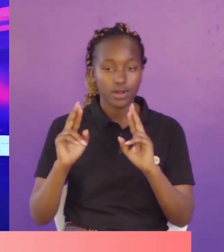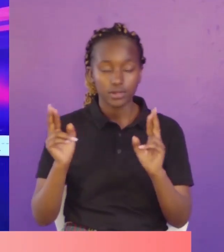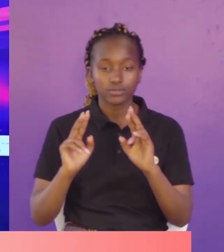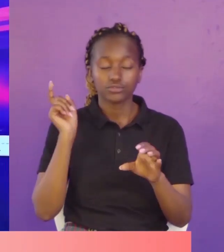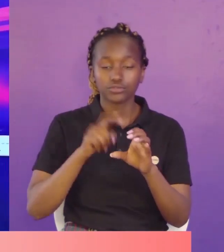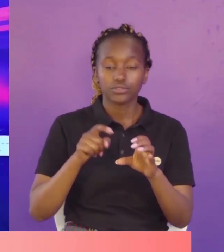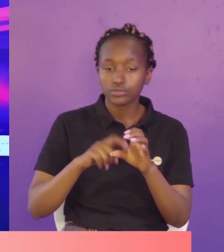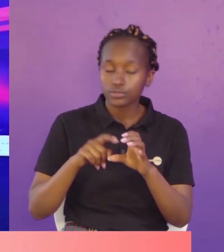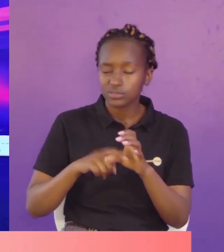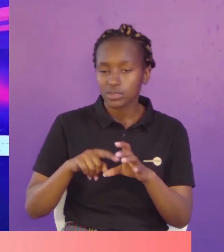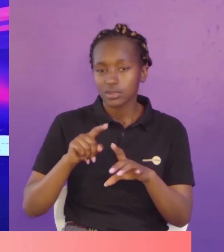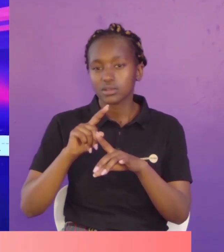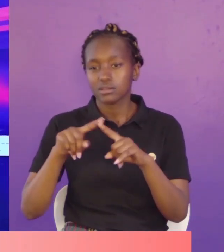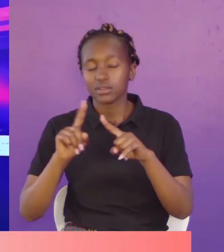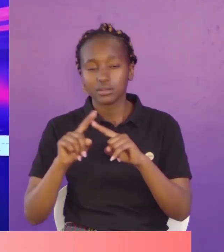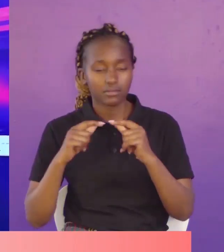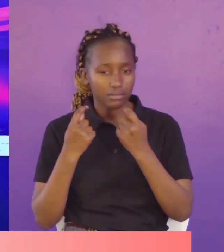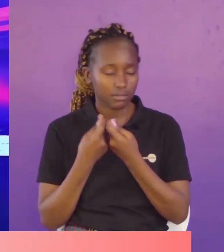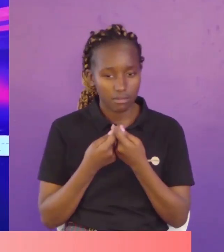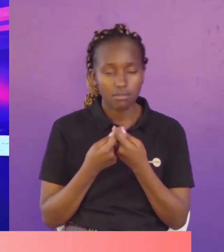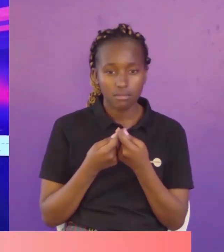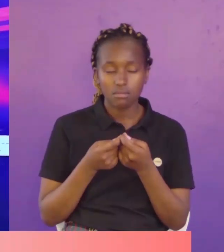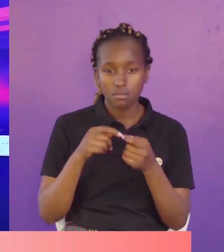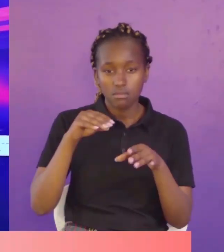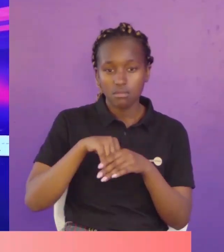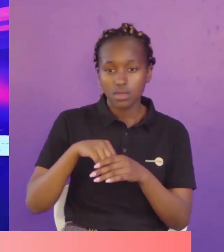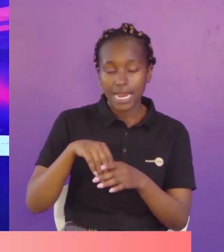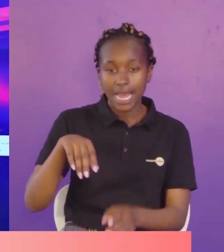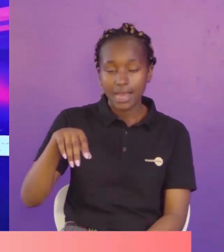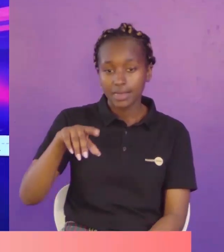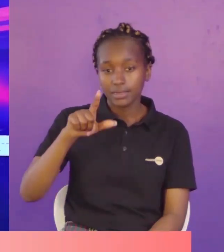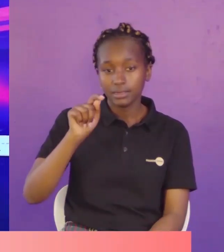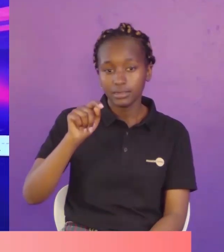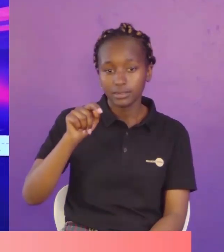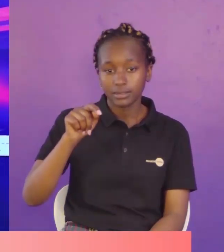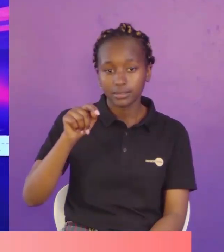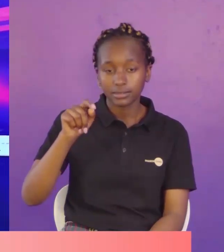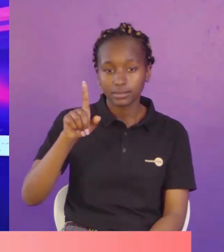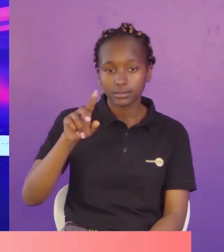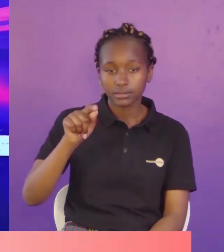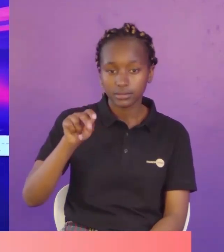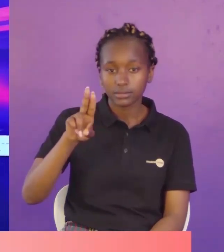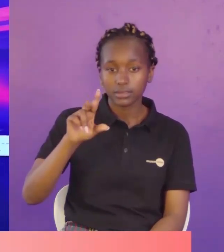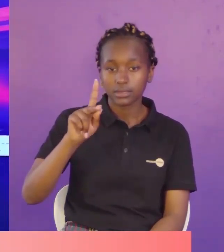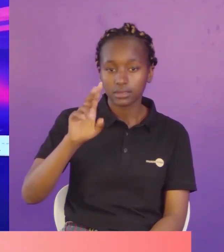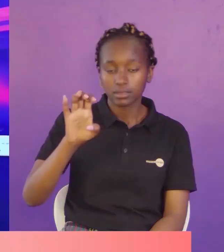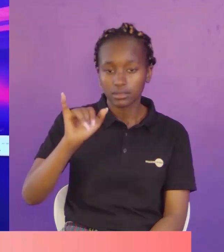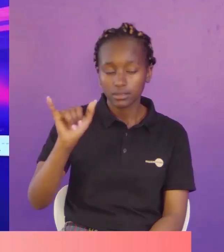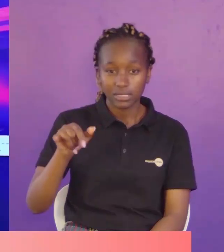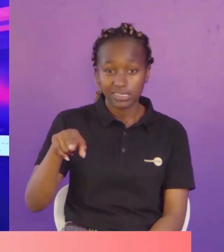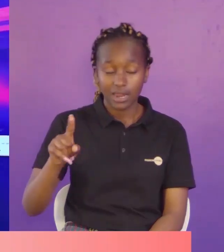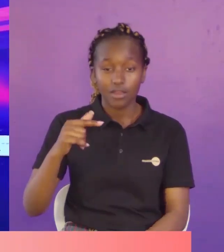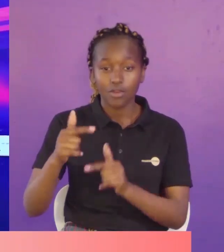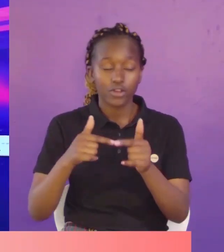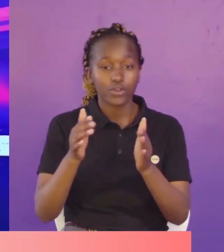in Turkey. Yeah, I think it's in Turkey. Yes. Yeah. It's in Turkey. Onana is no longer a Manchester United player. He is